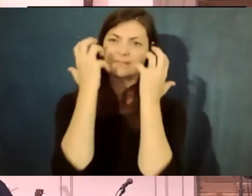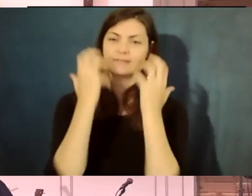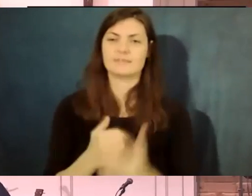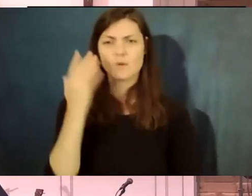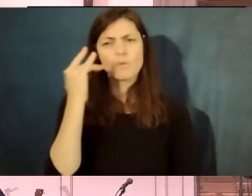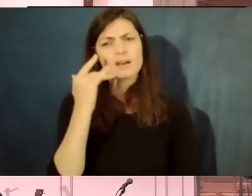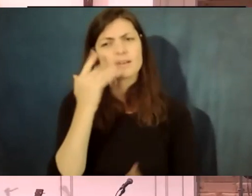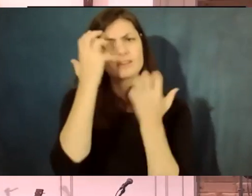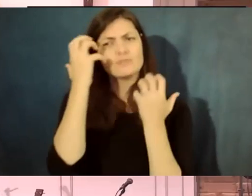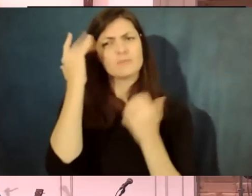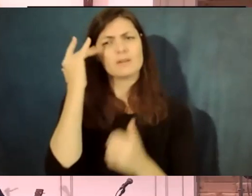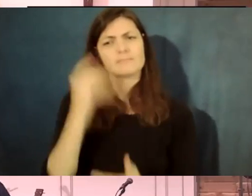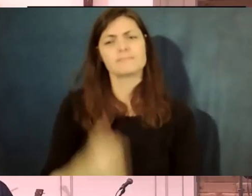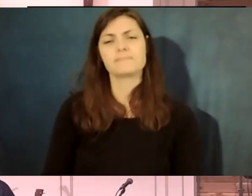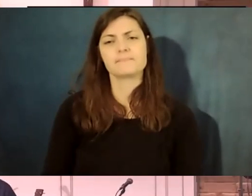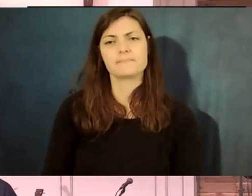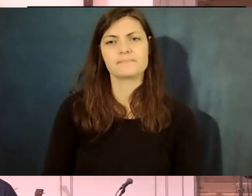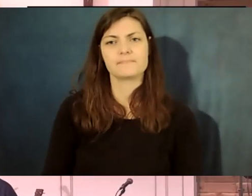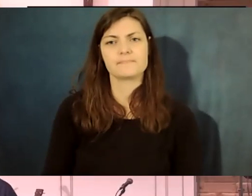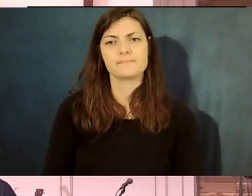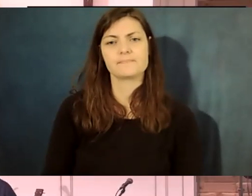Why is he angry?